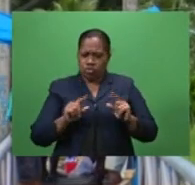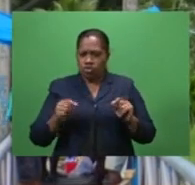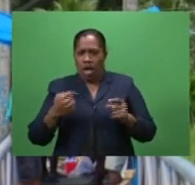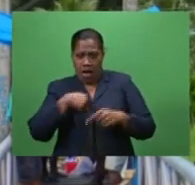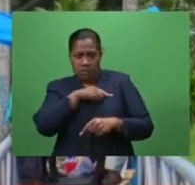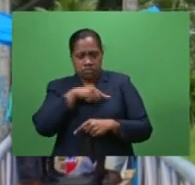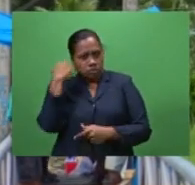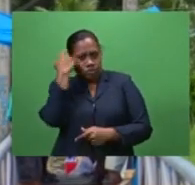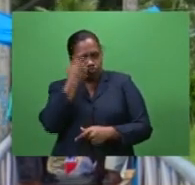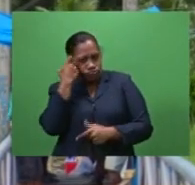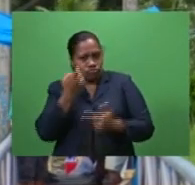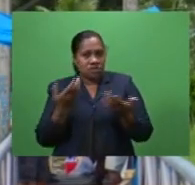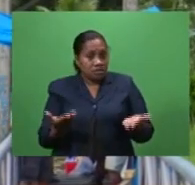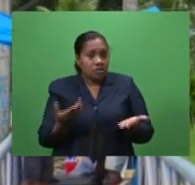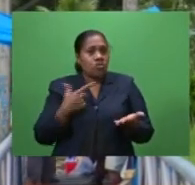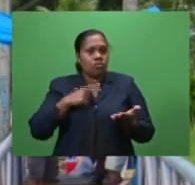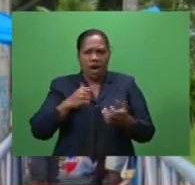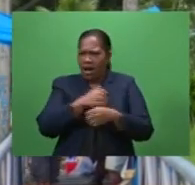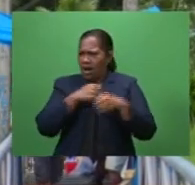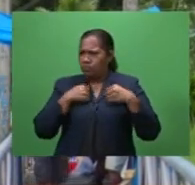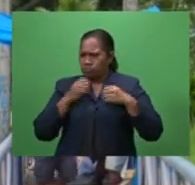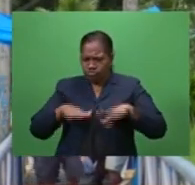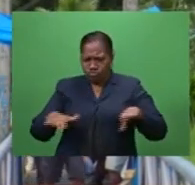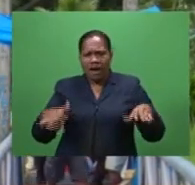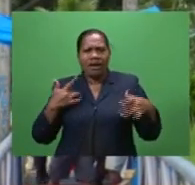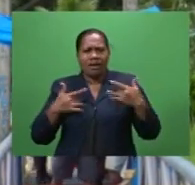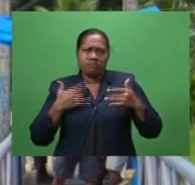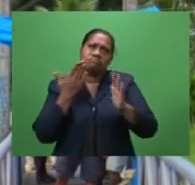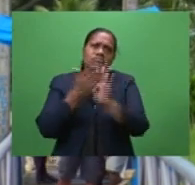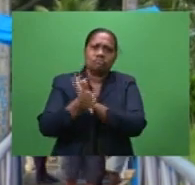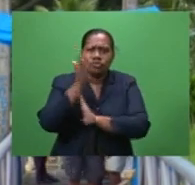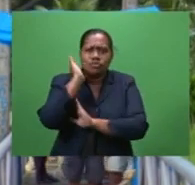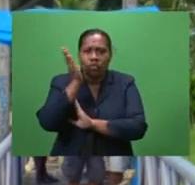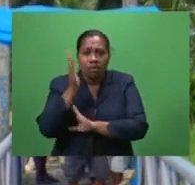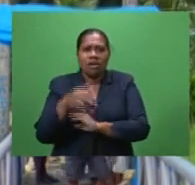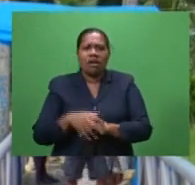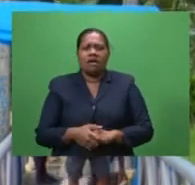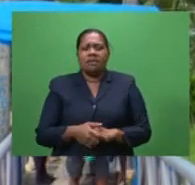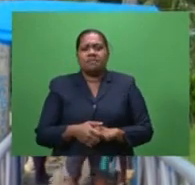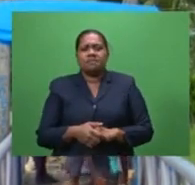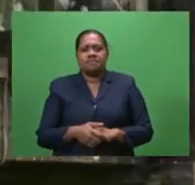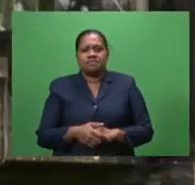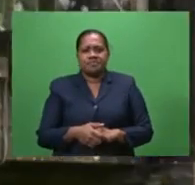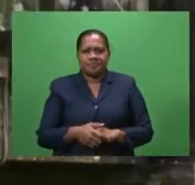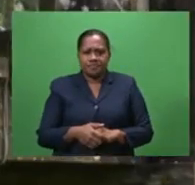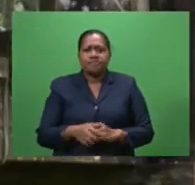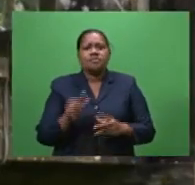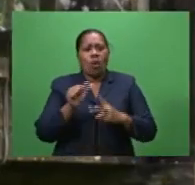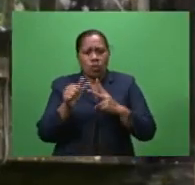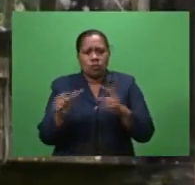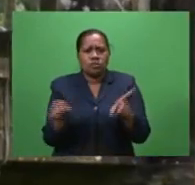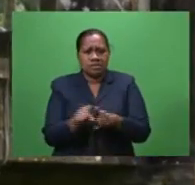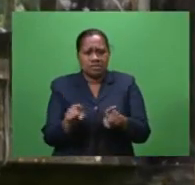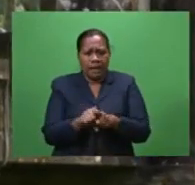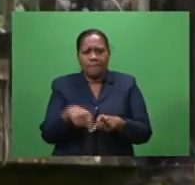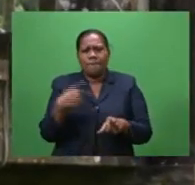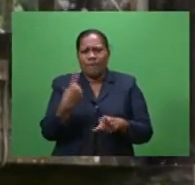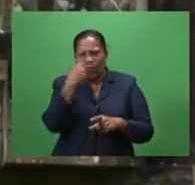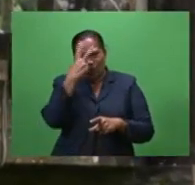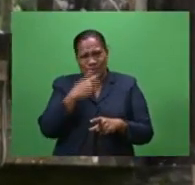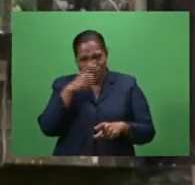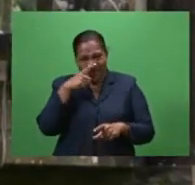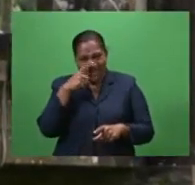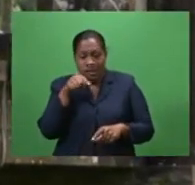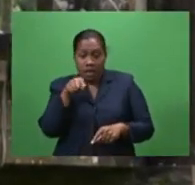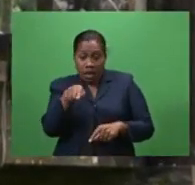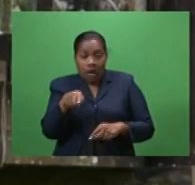concerned for the life of our children, going to school, attending school, and also the elders in this place. This is the only access, like I